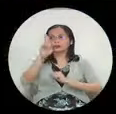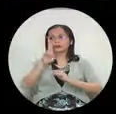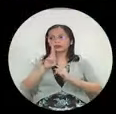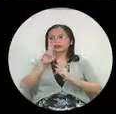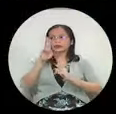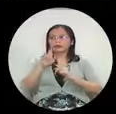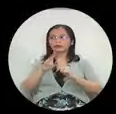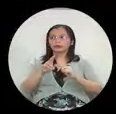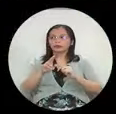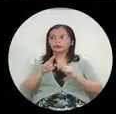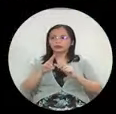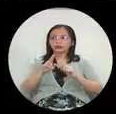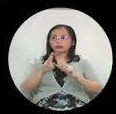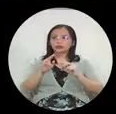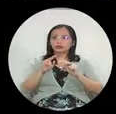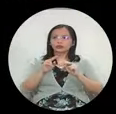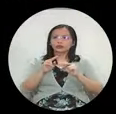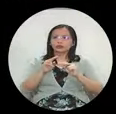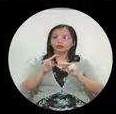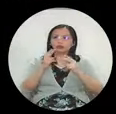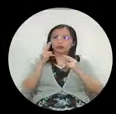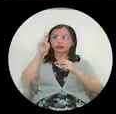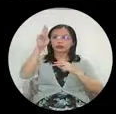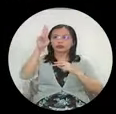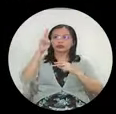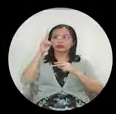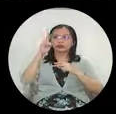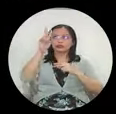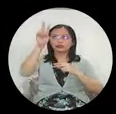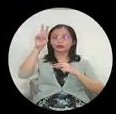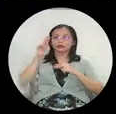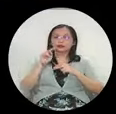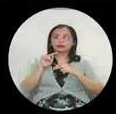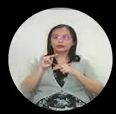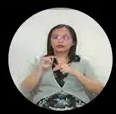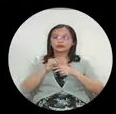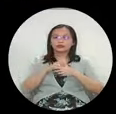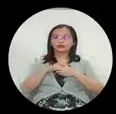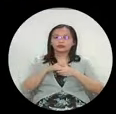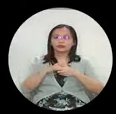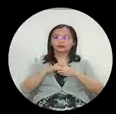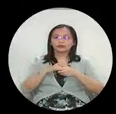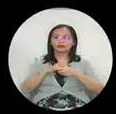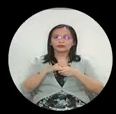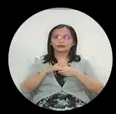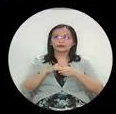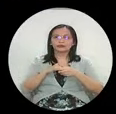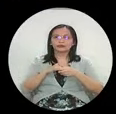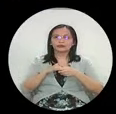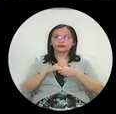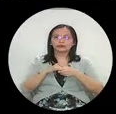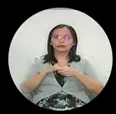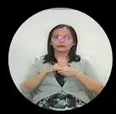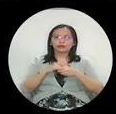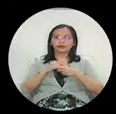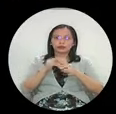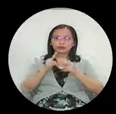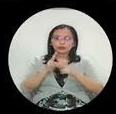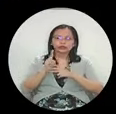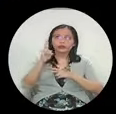The upward look, this is the best look. Many of God's people tend to make the downward